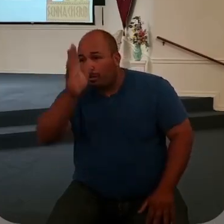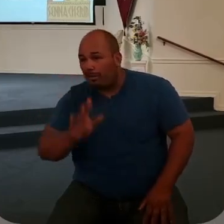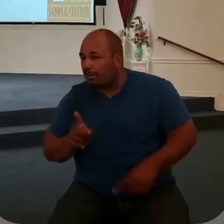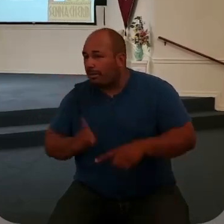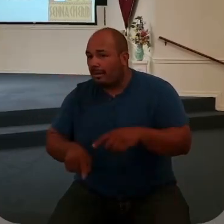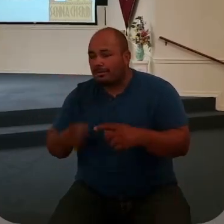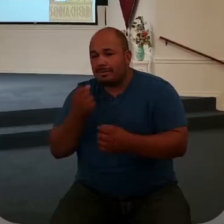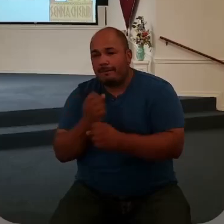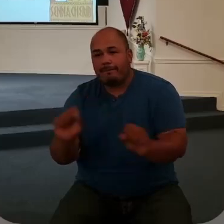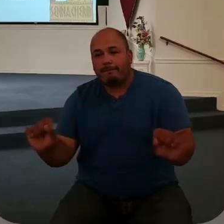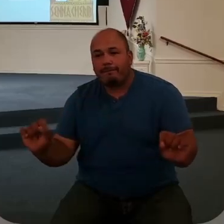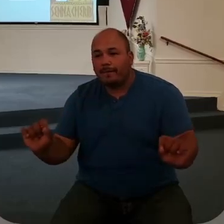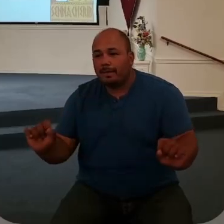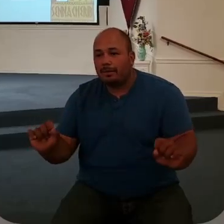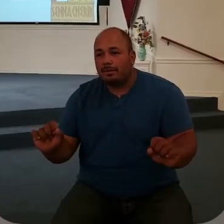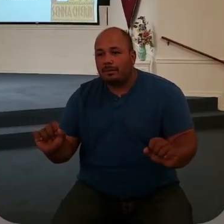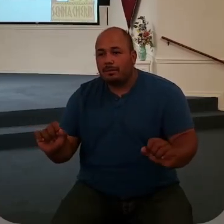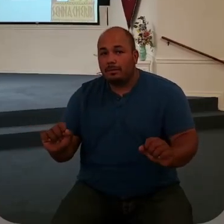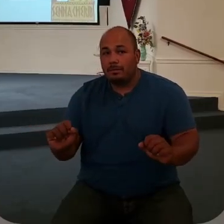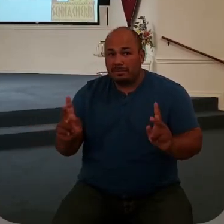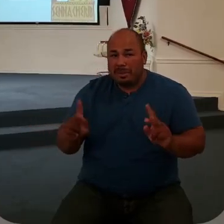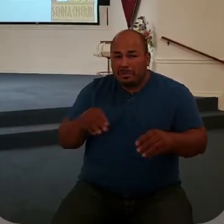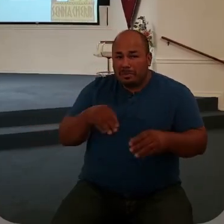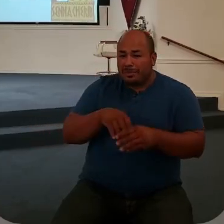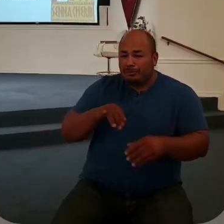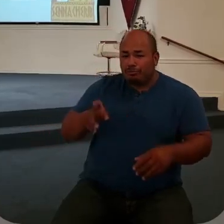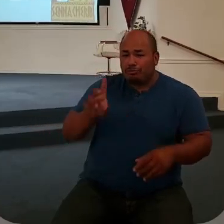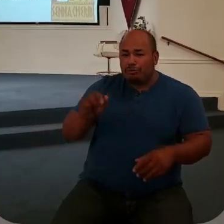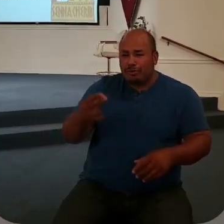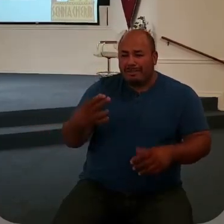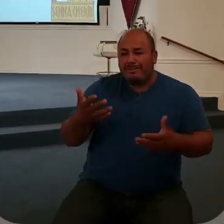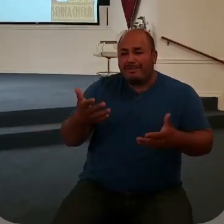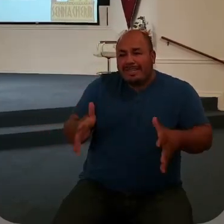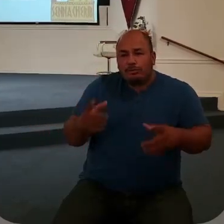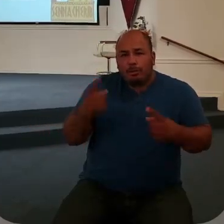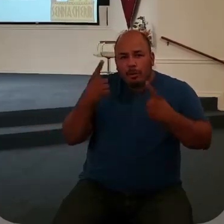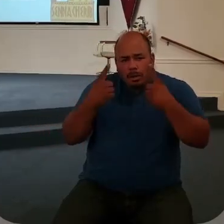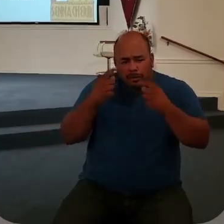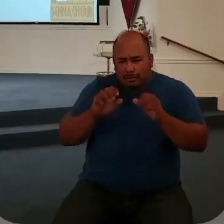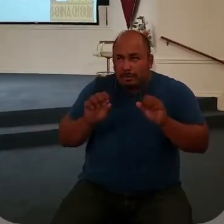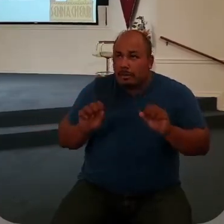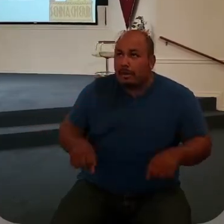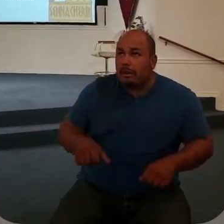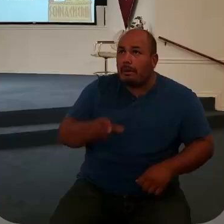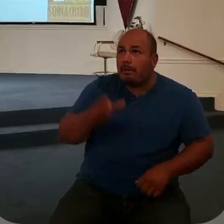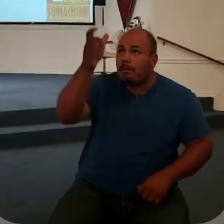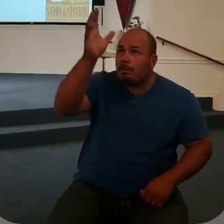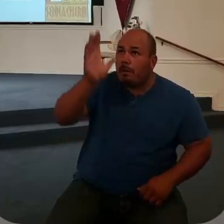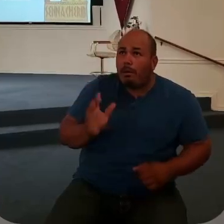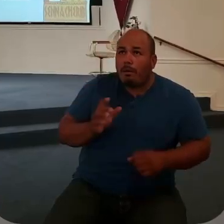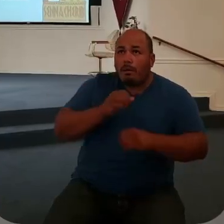people of Judah were already wondering if God could deliver them. Can he protect us from this great army that's just outside our city